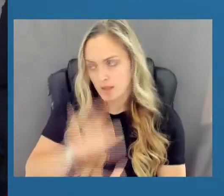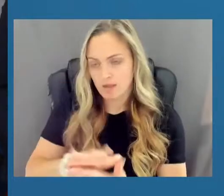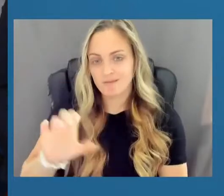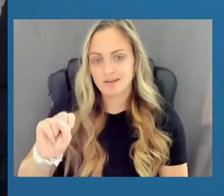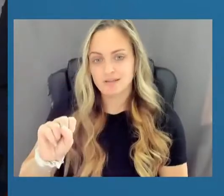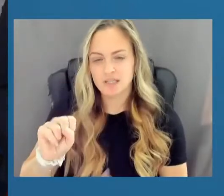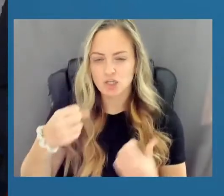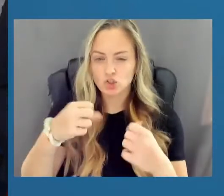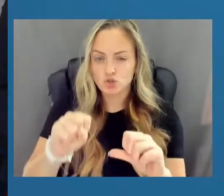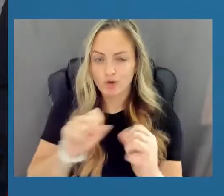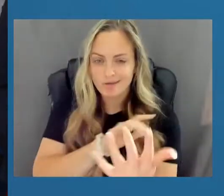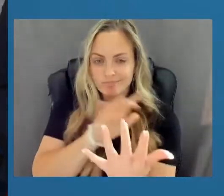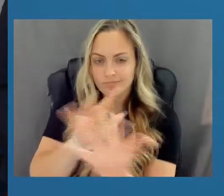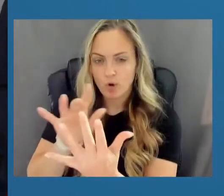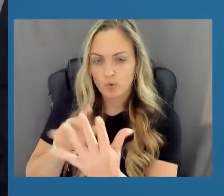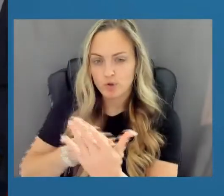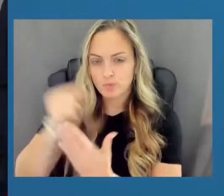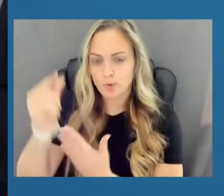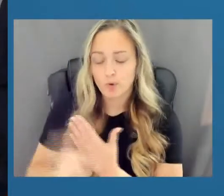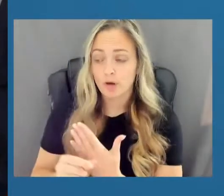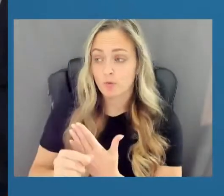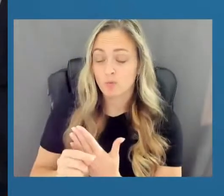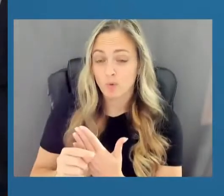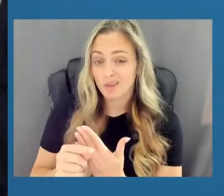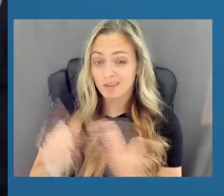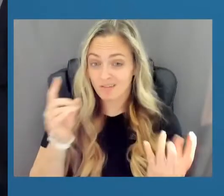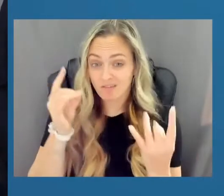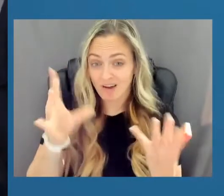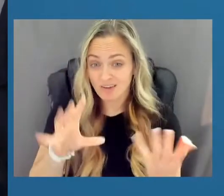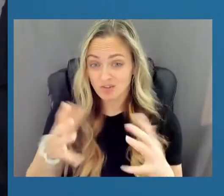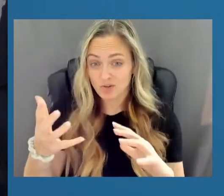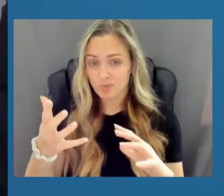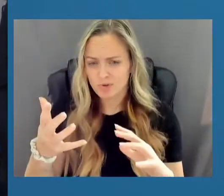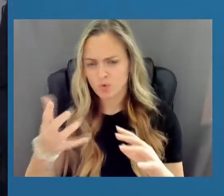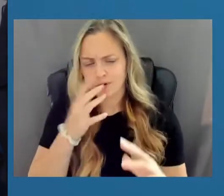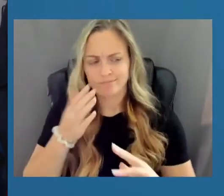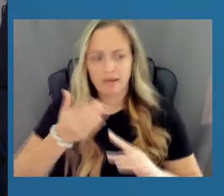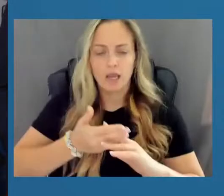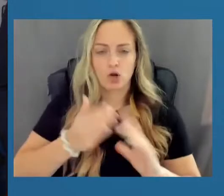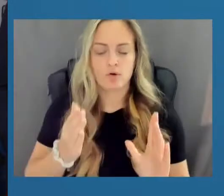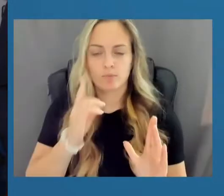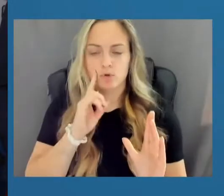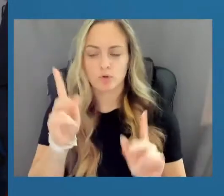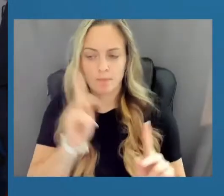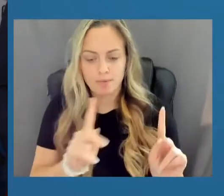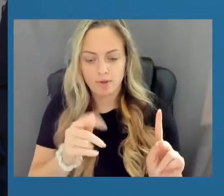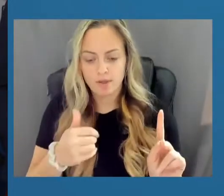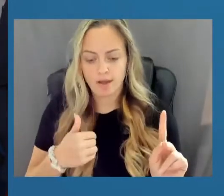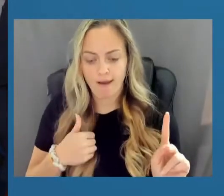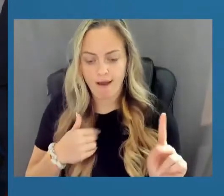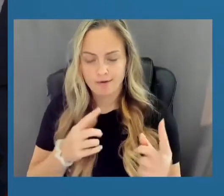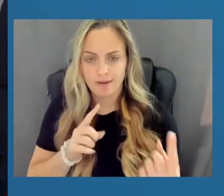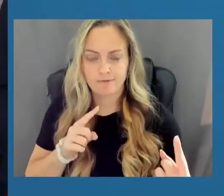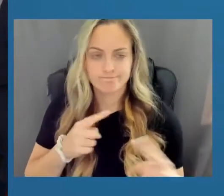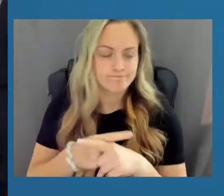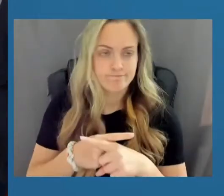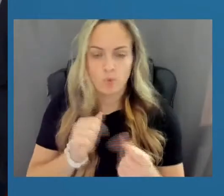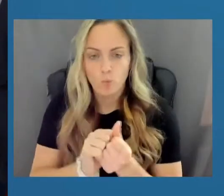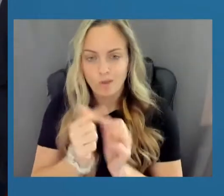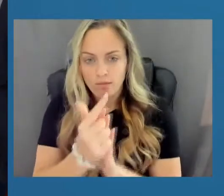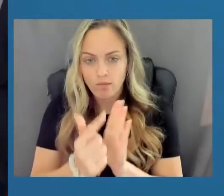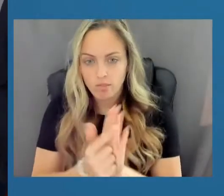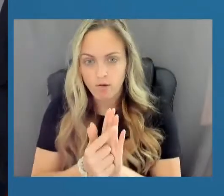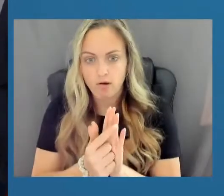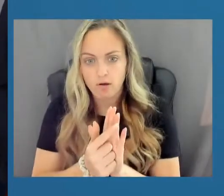outreach programs, where the violence disruptors or interrupters often are people who've had their run-ins with the law and come out